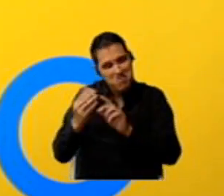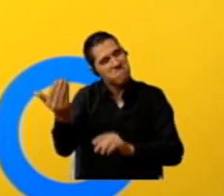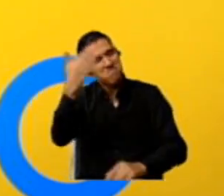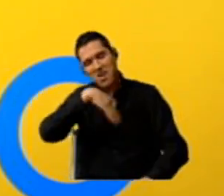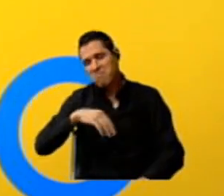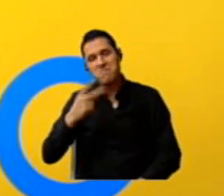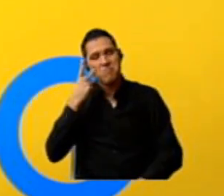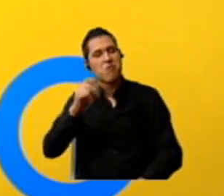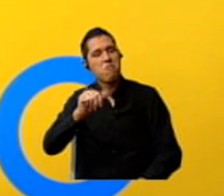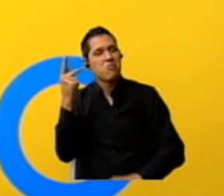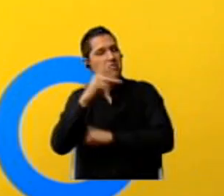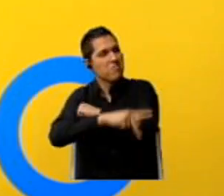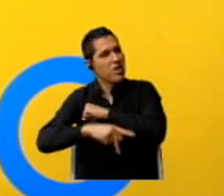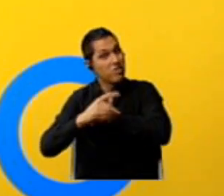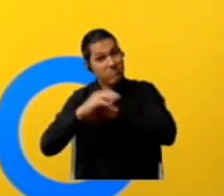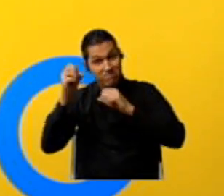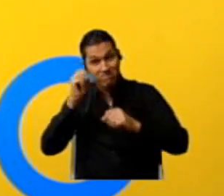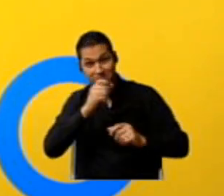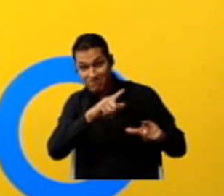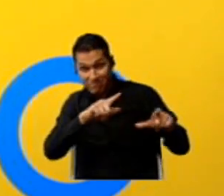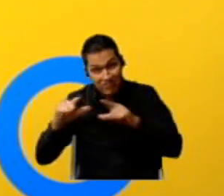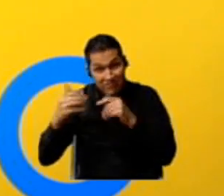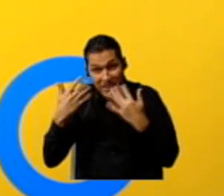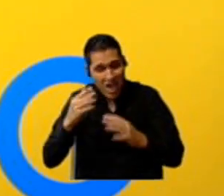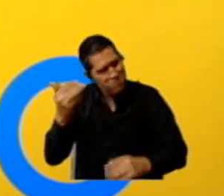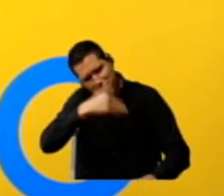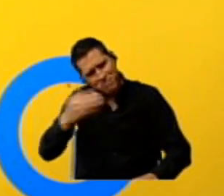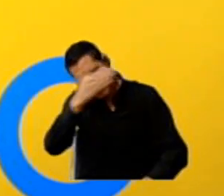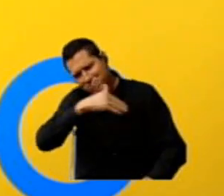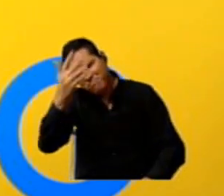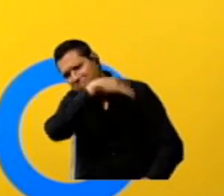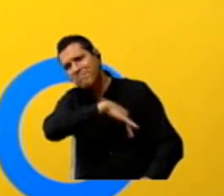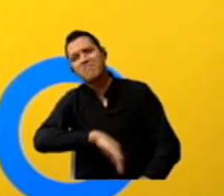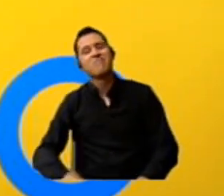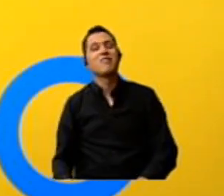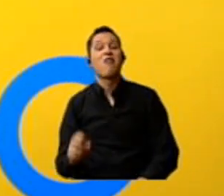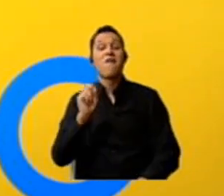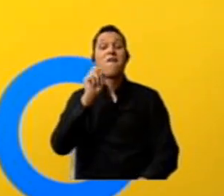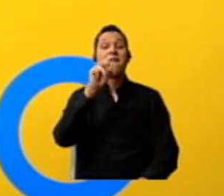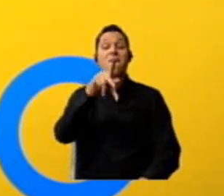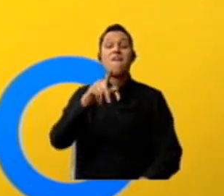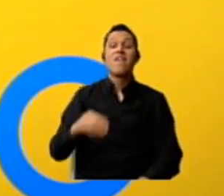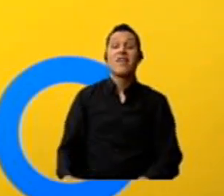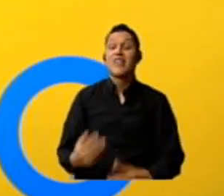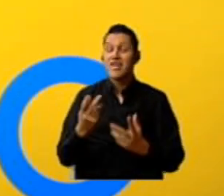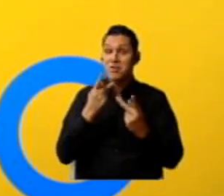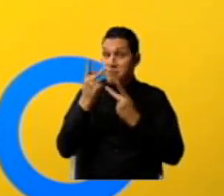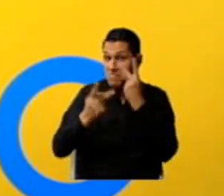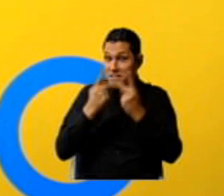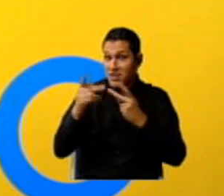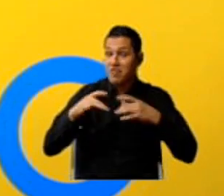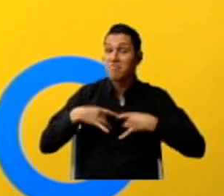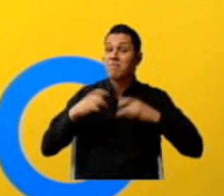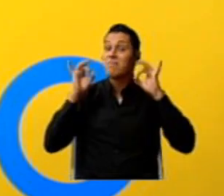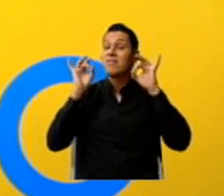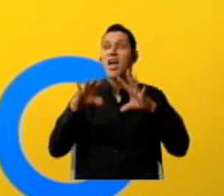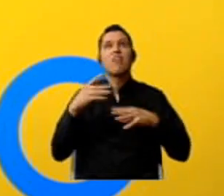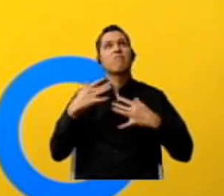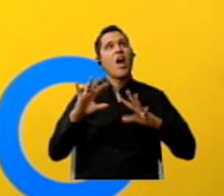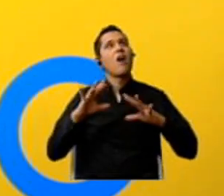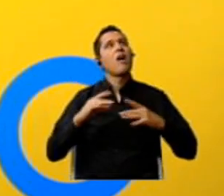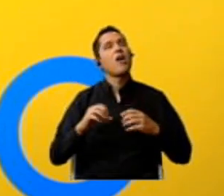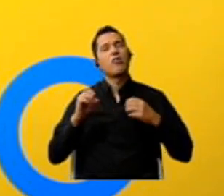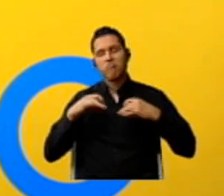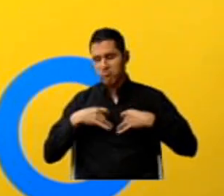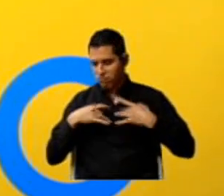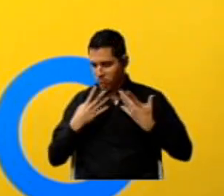other country. Okay, let's go, let's go, let's go. Well, we have visited Australia and we have visited the